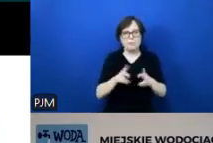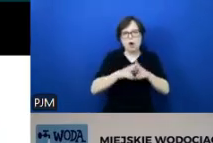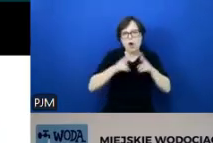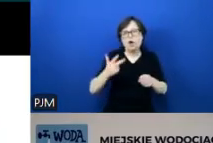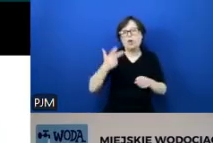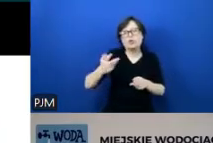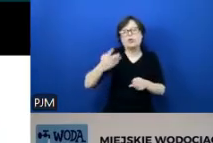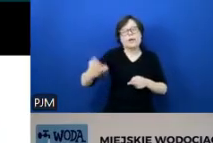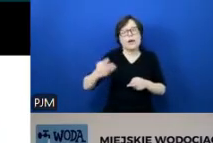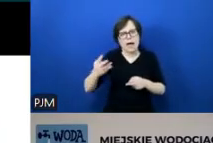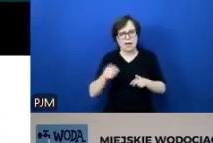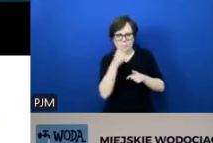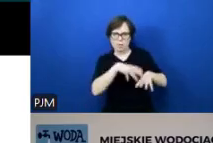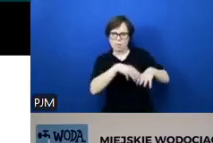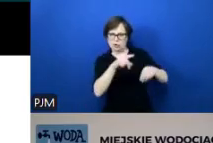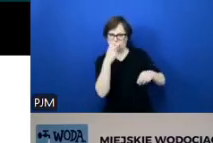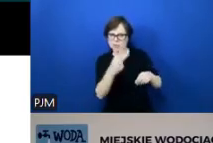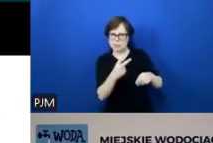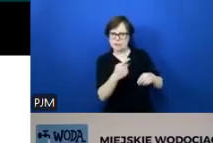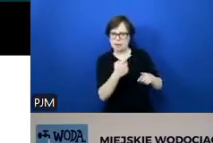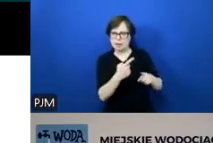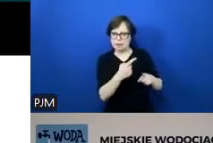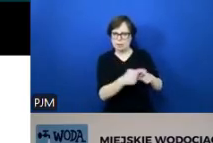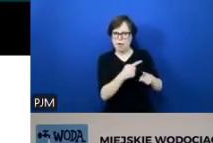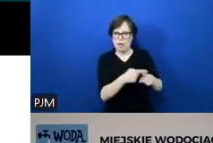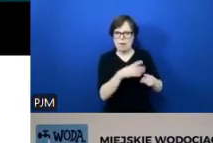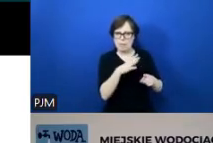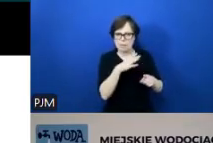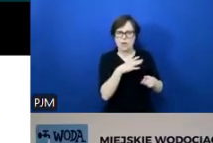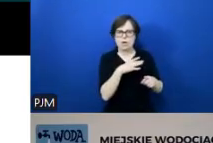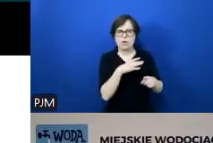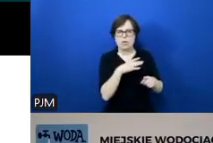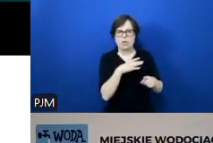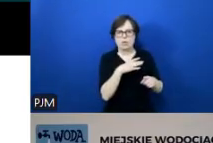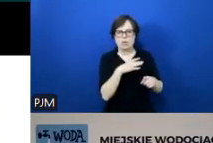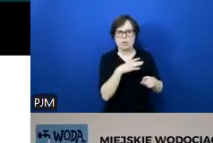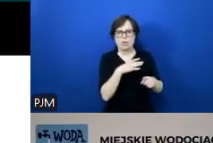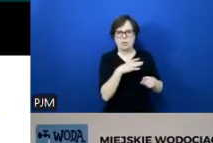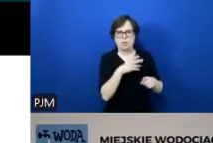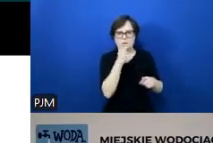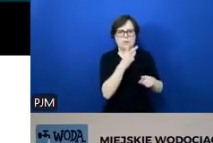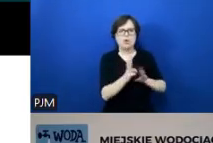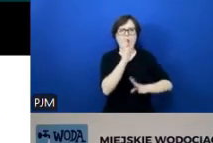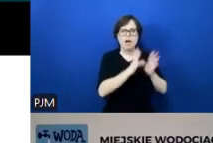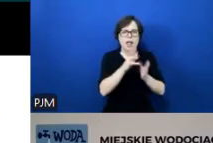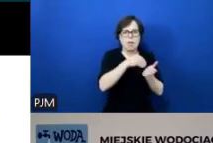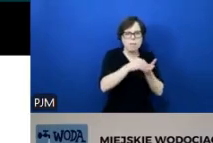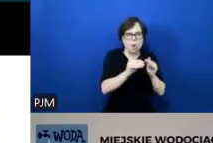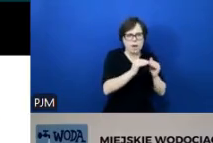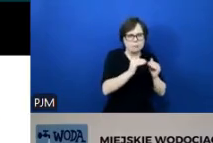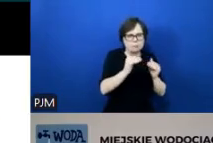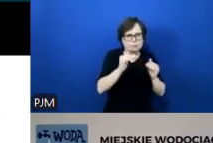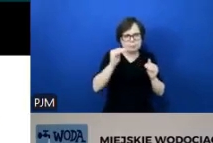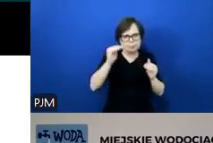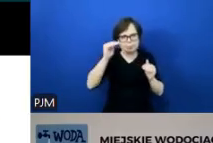provide invoices. In 2-3 years, as you can see in the graph, we were still on the way to